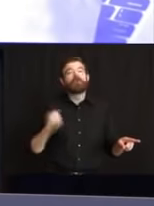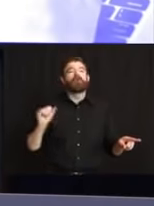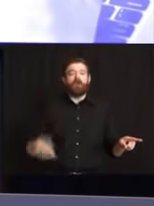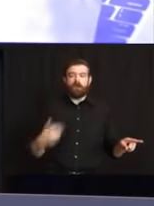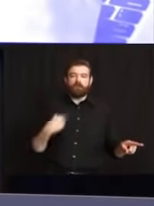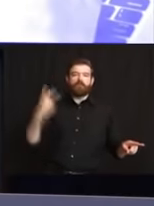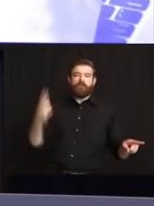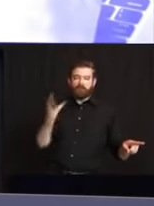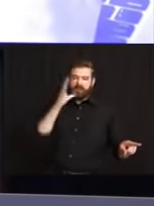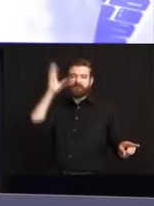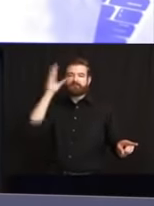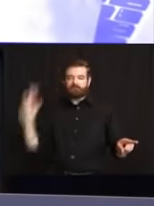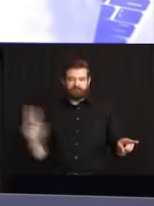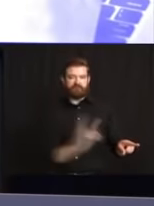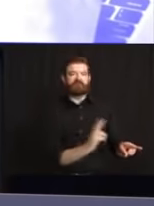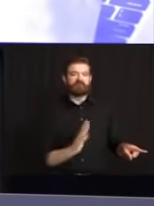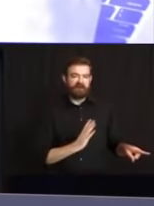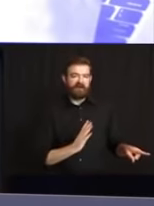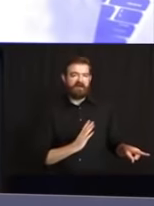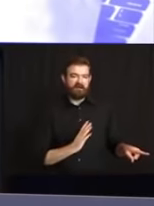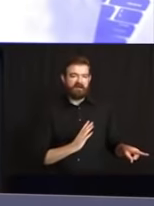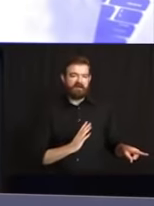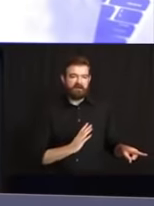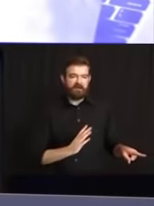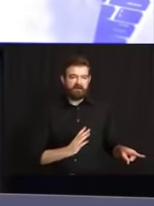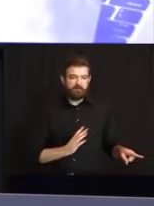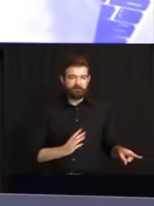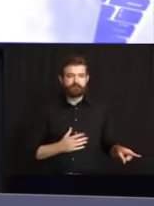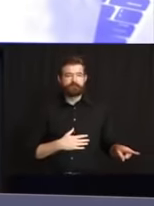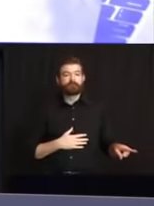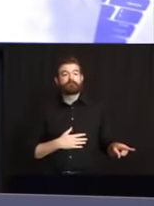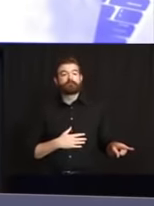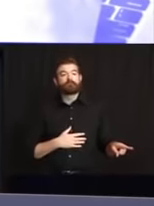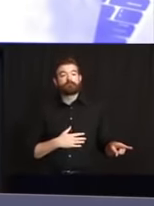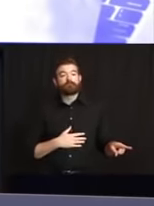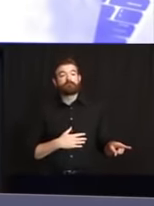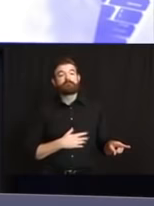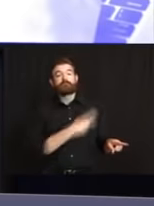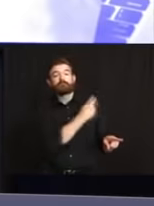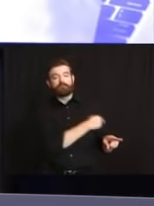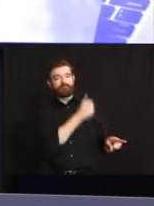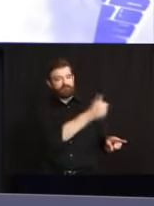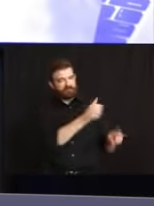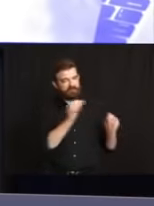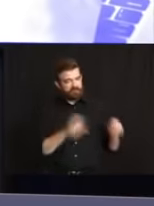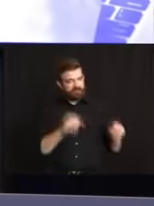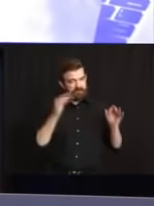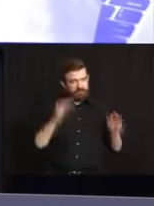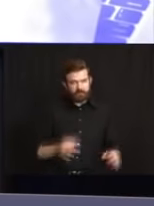facility's discretion, a limited number of additional persons is determined to be